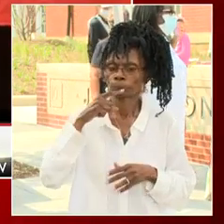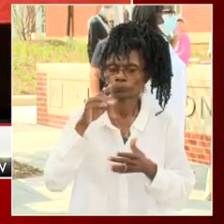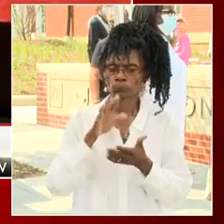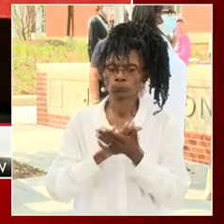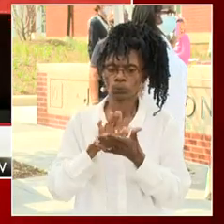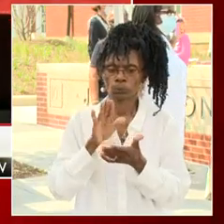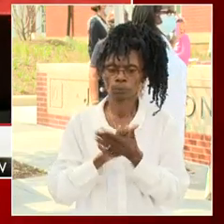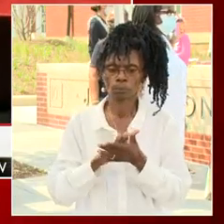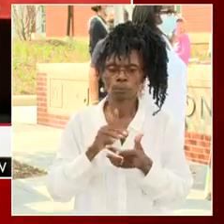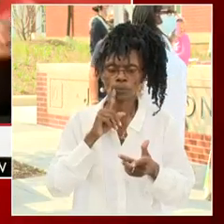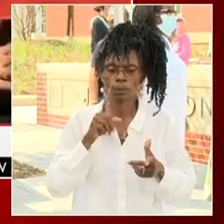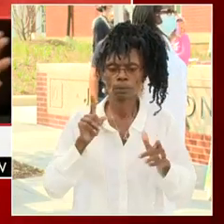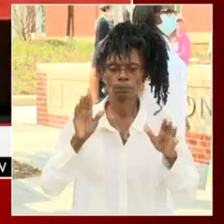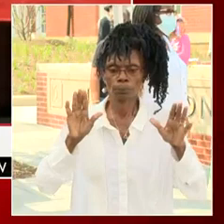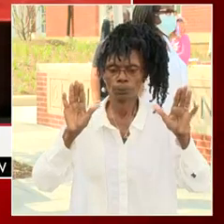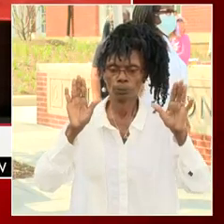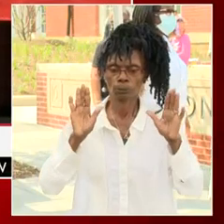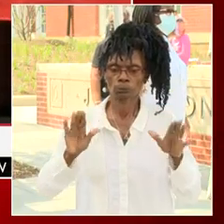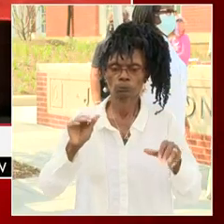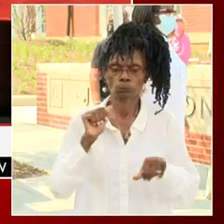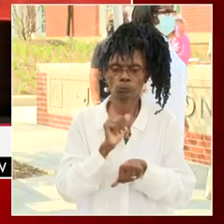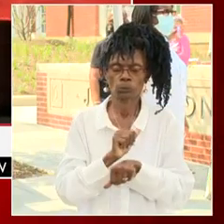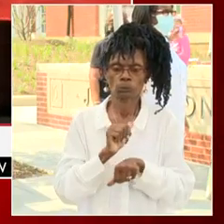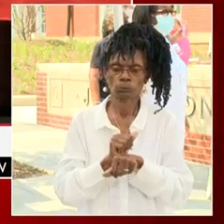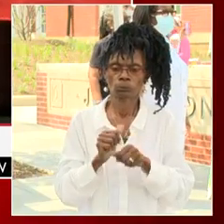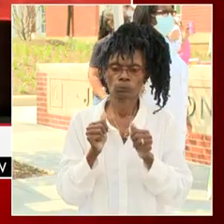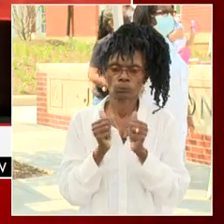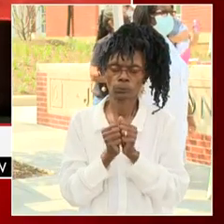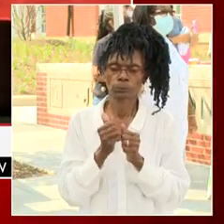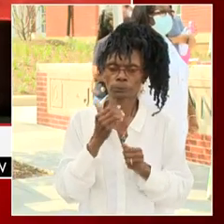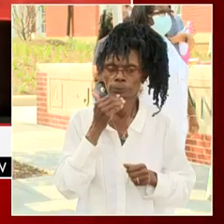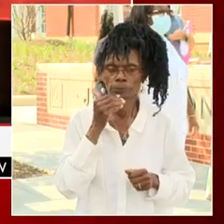to work with, so thank you.